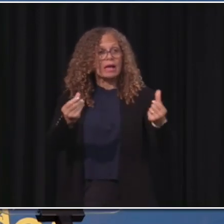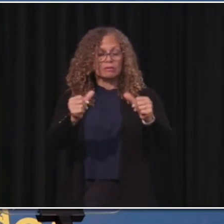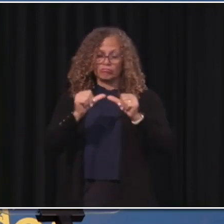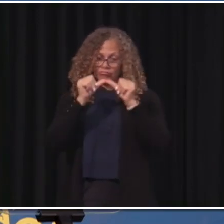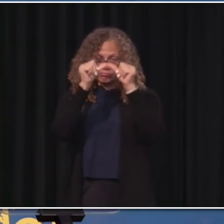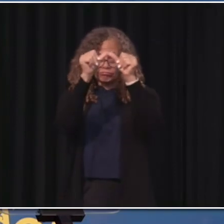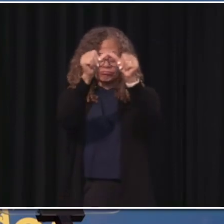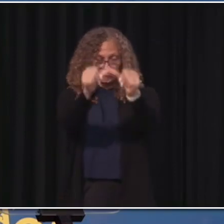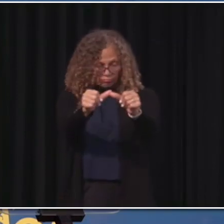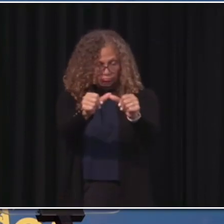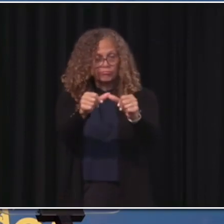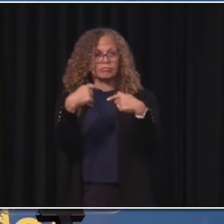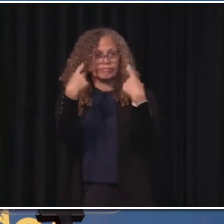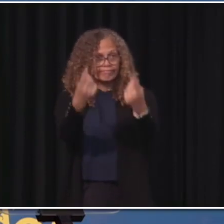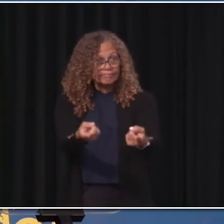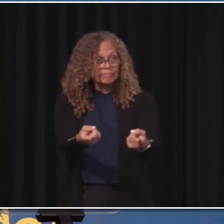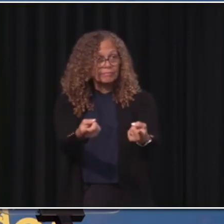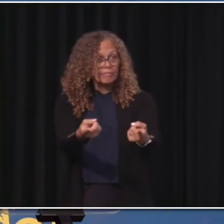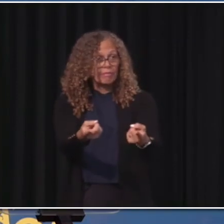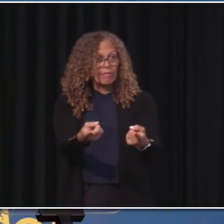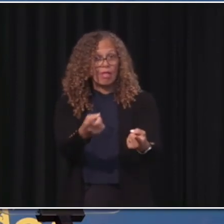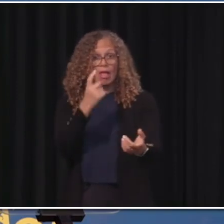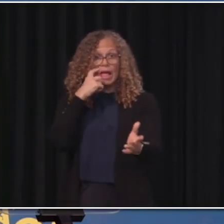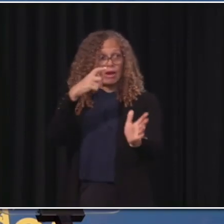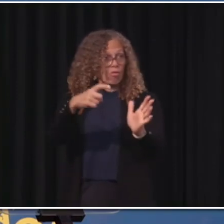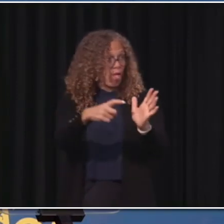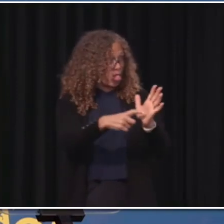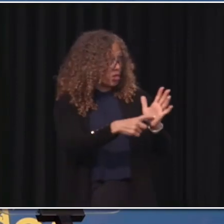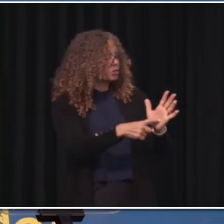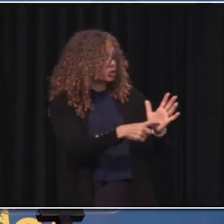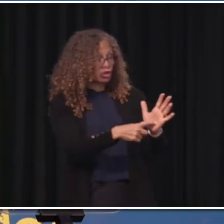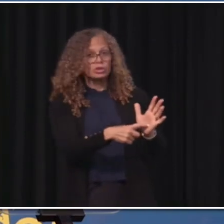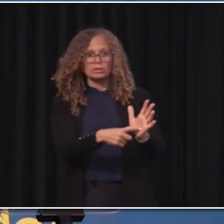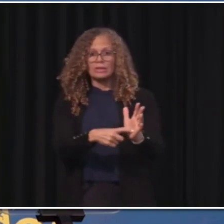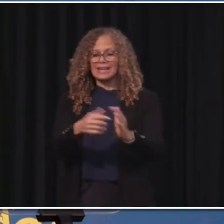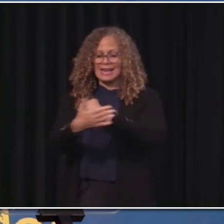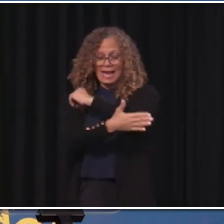day. By this acknowledgement, the county is also